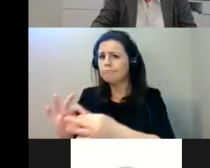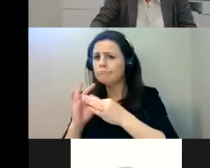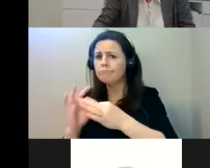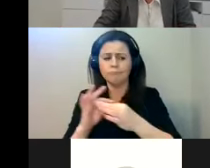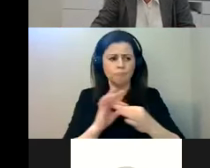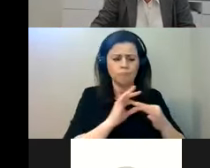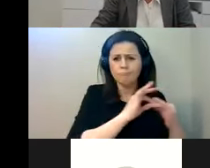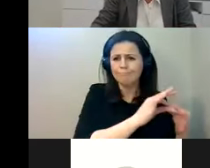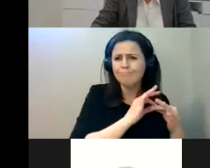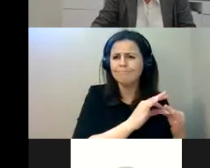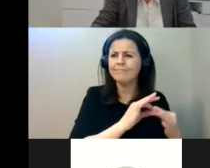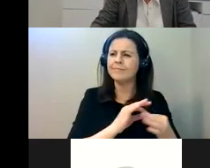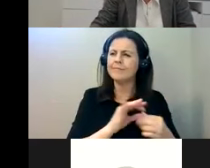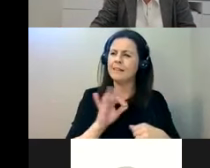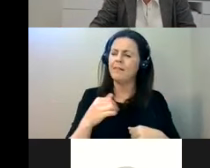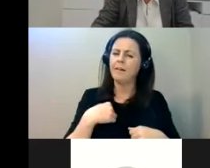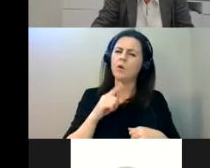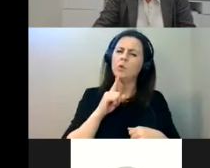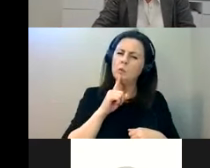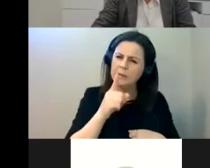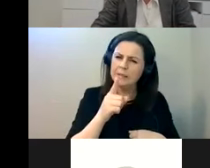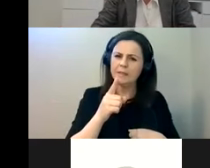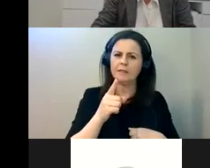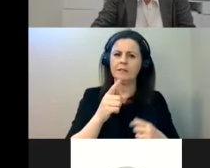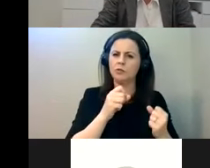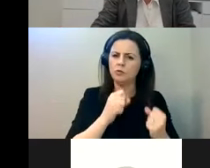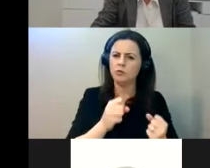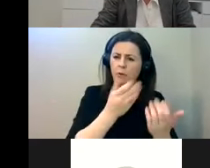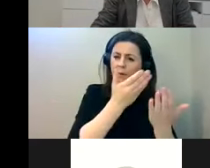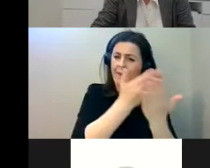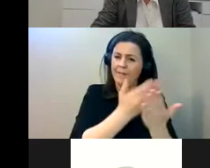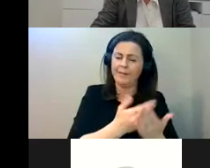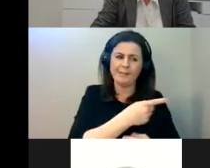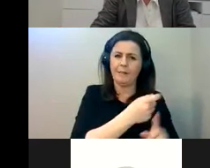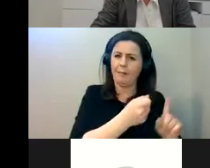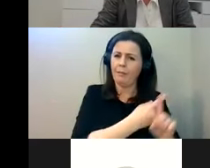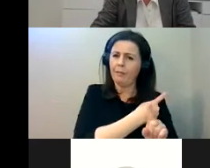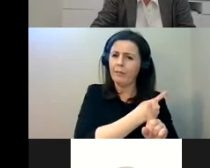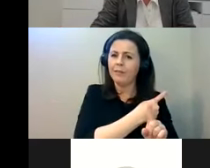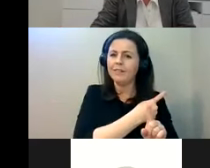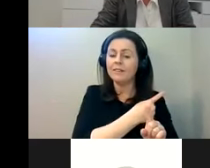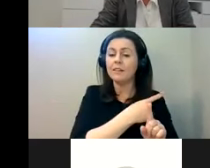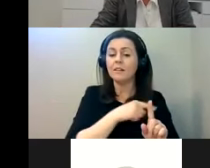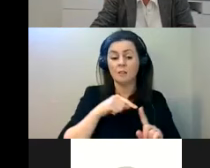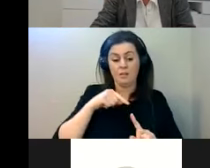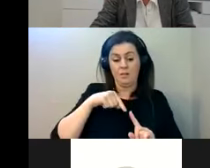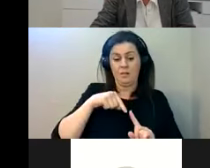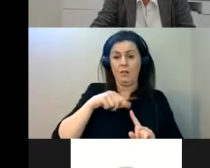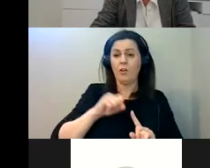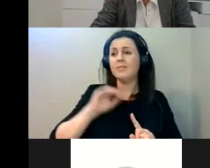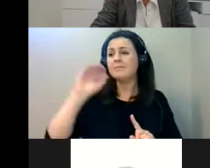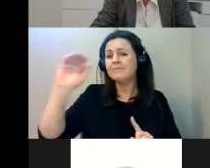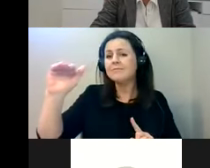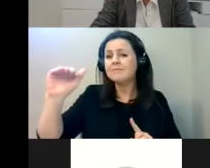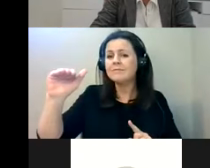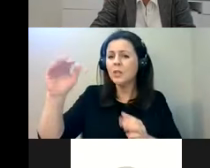if there was really some evidence of mismanagement, then that person could ask for leave of the court to require the fiduciary